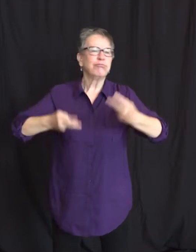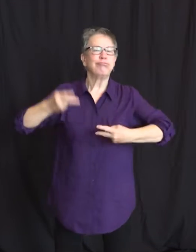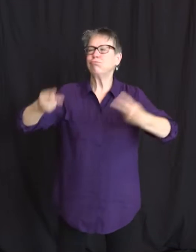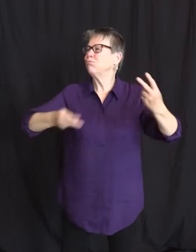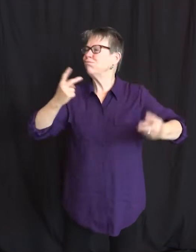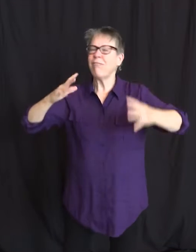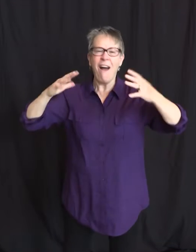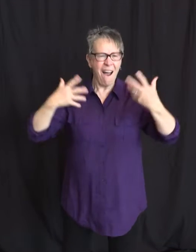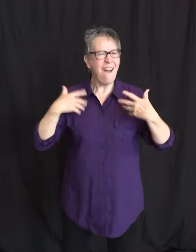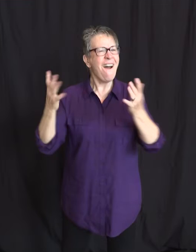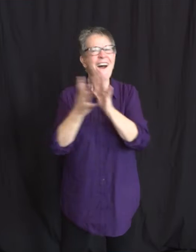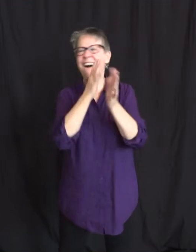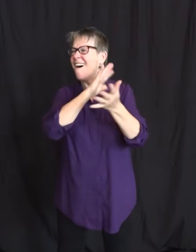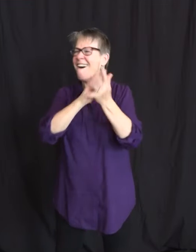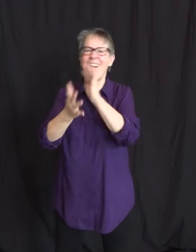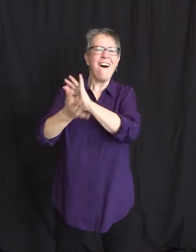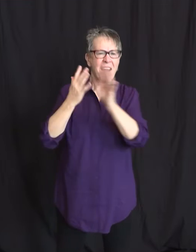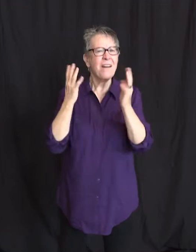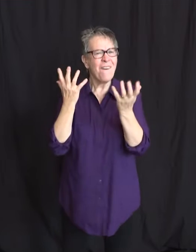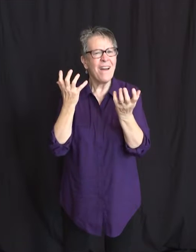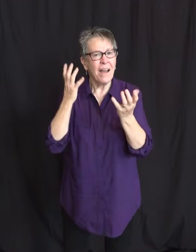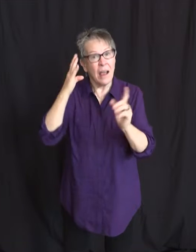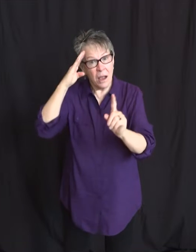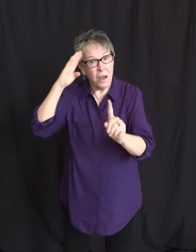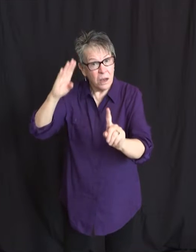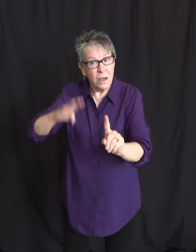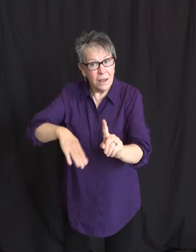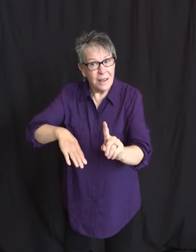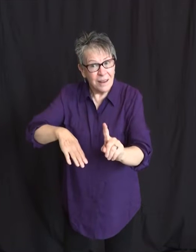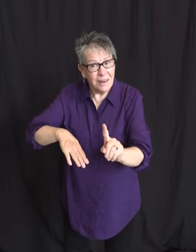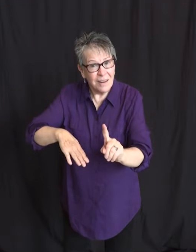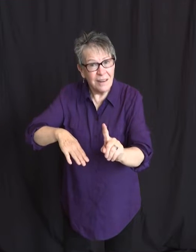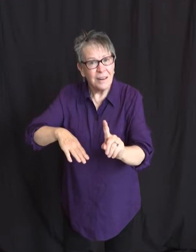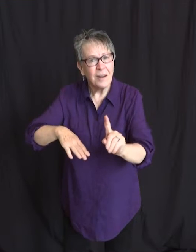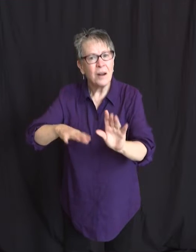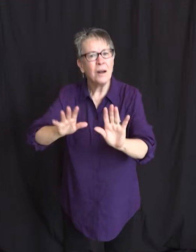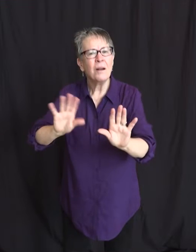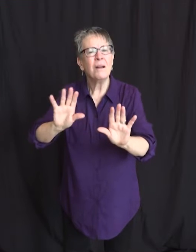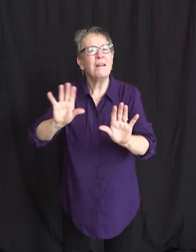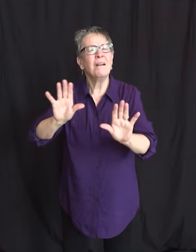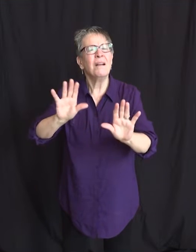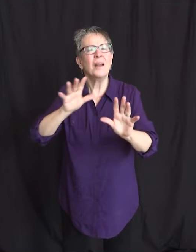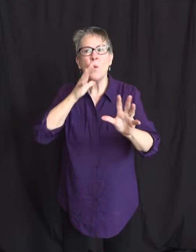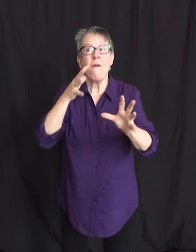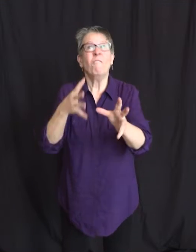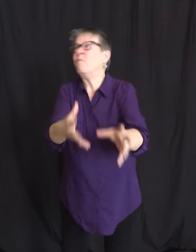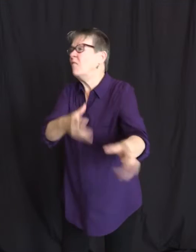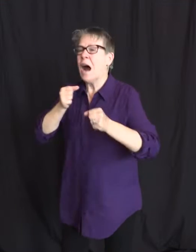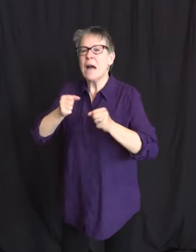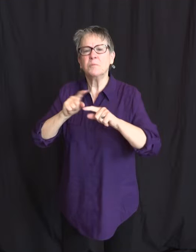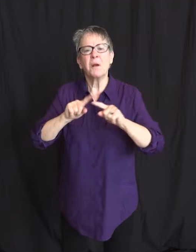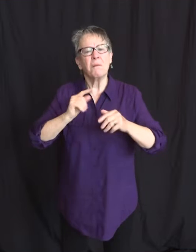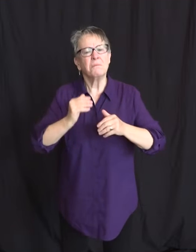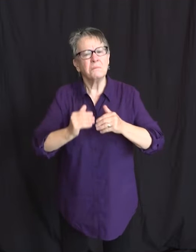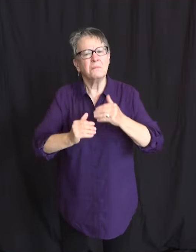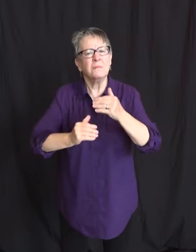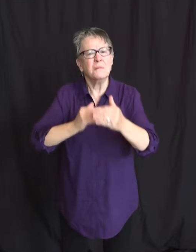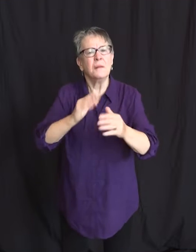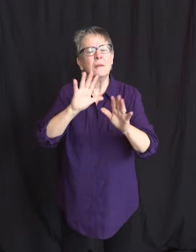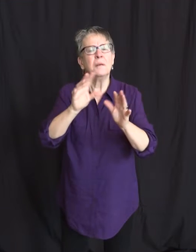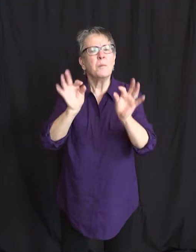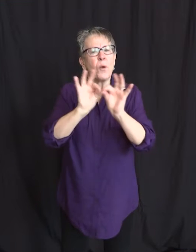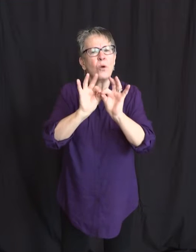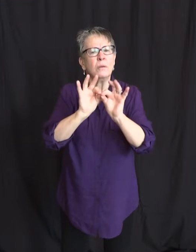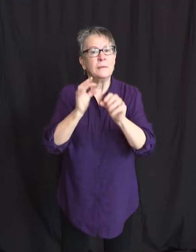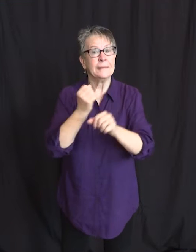as safely as we must. We have to be thoughtful in how we unfold our economy. This virus is now among